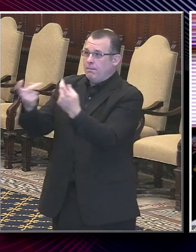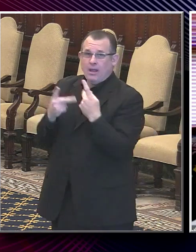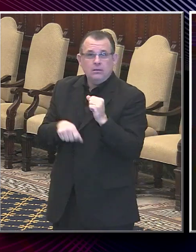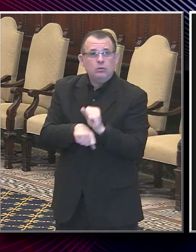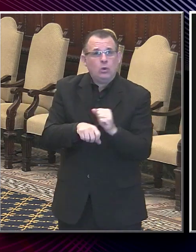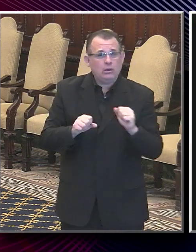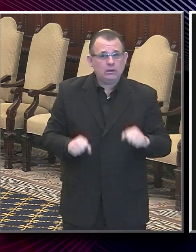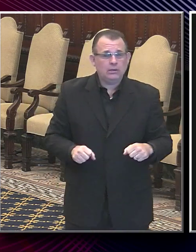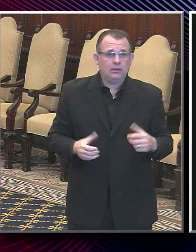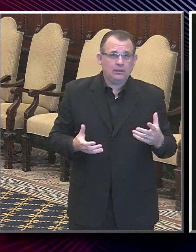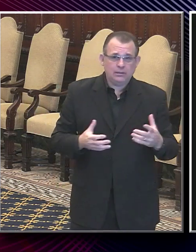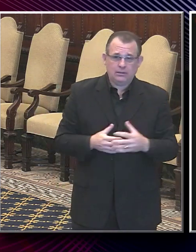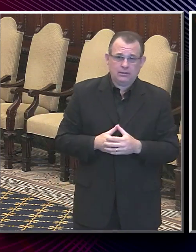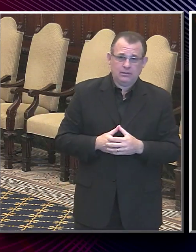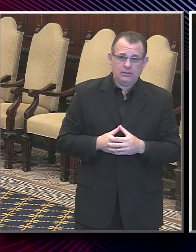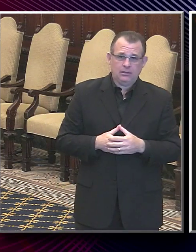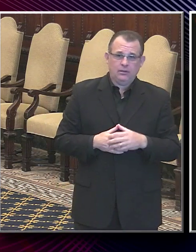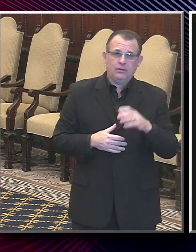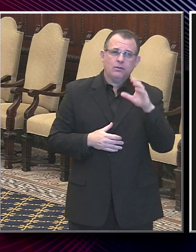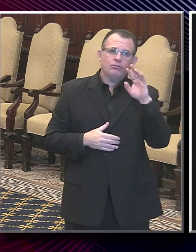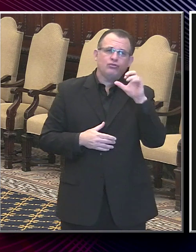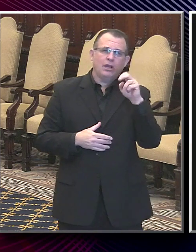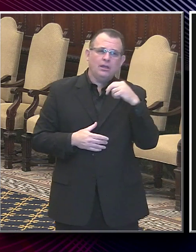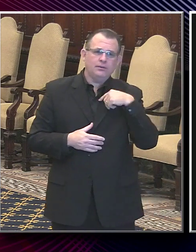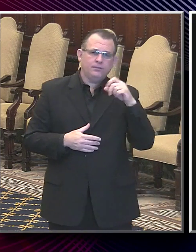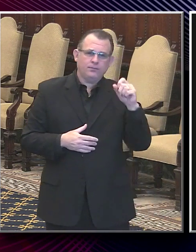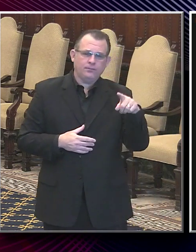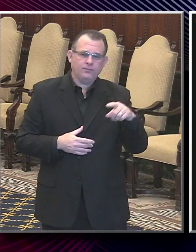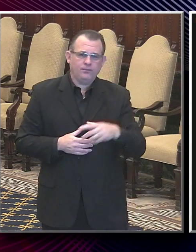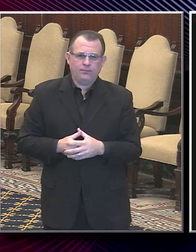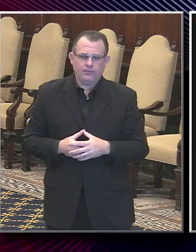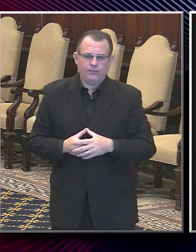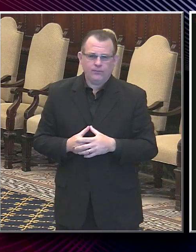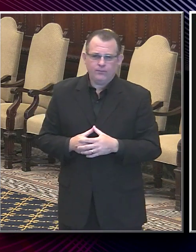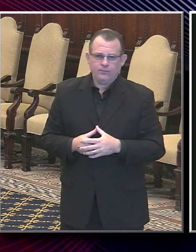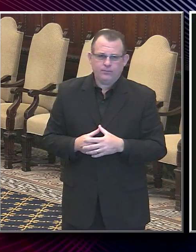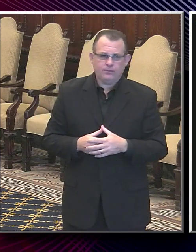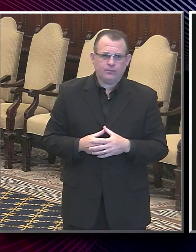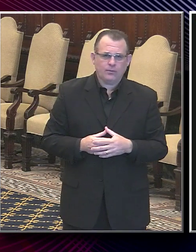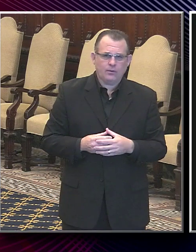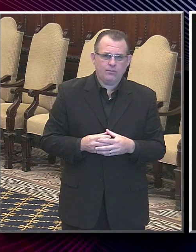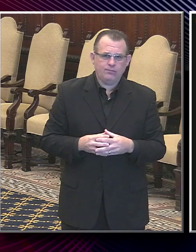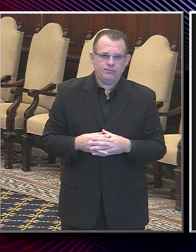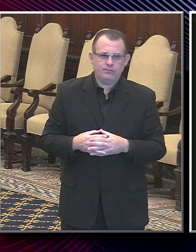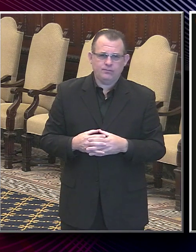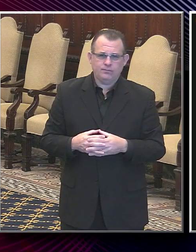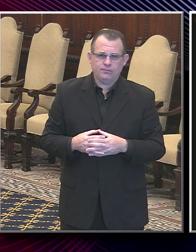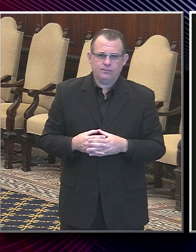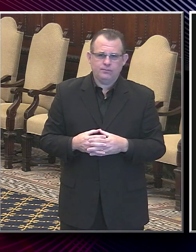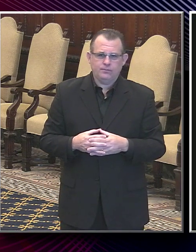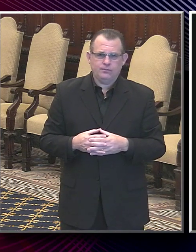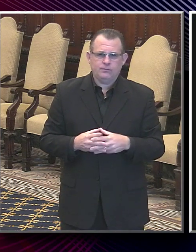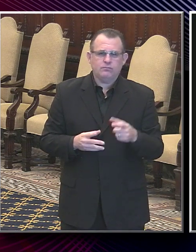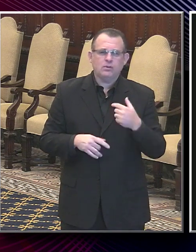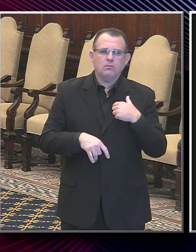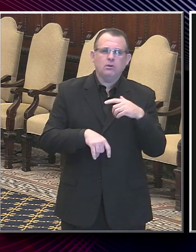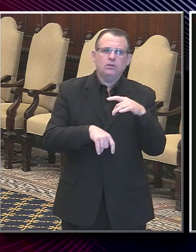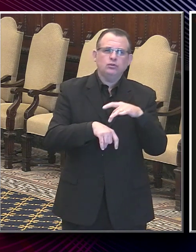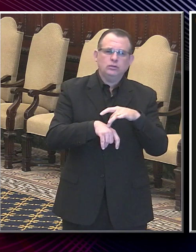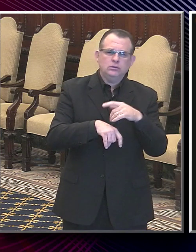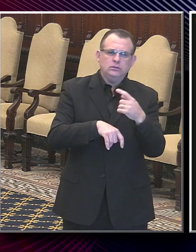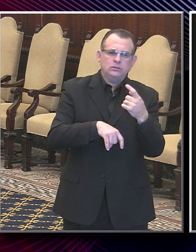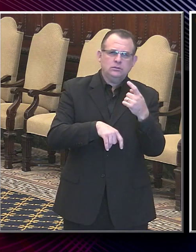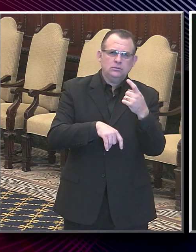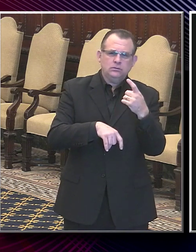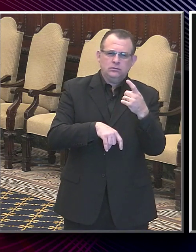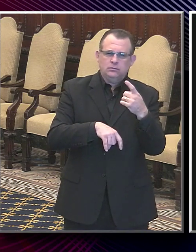And for Bryan Abernathy, I know I asked about this last week, but I just wanted to, since I'm on the topic again, is there any, do